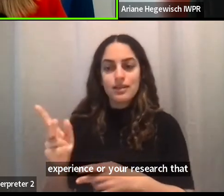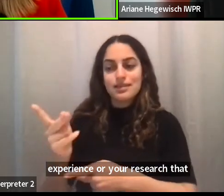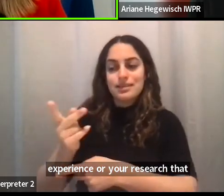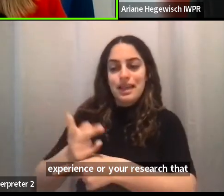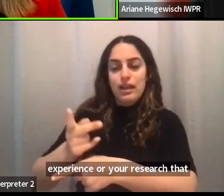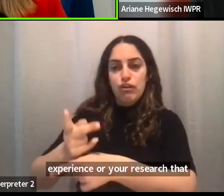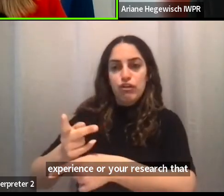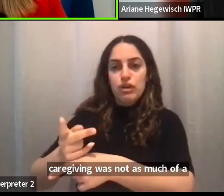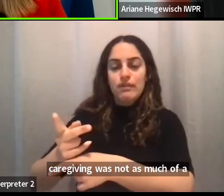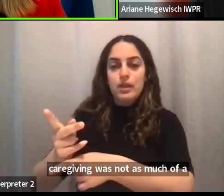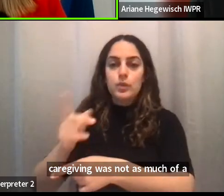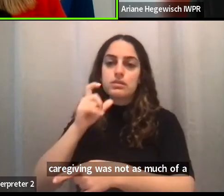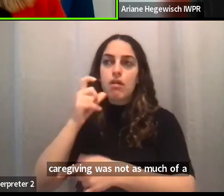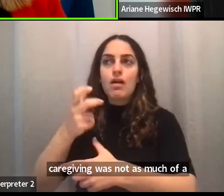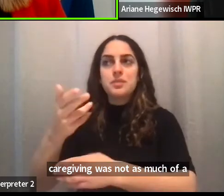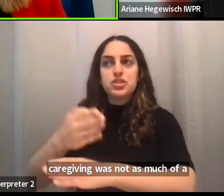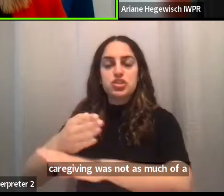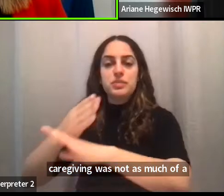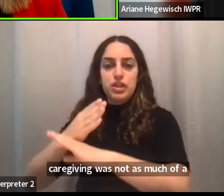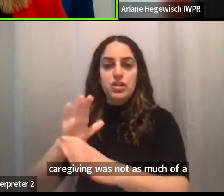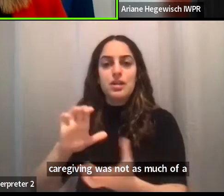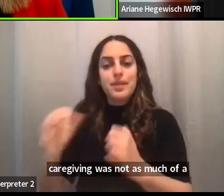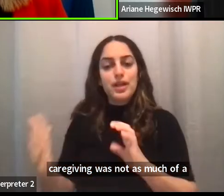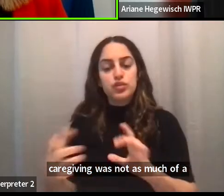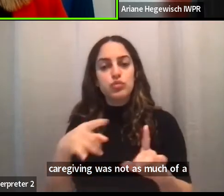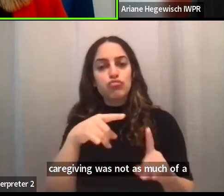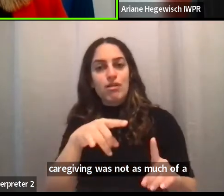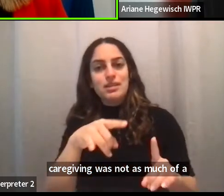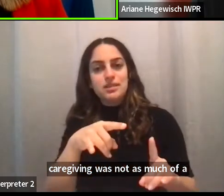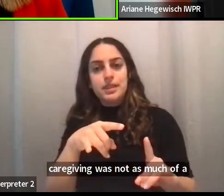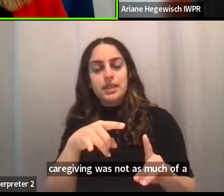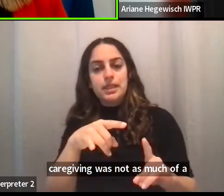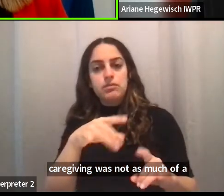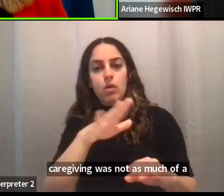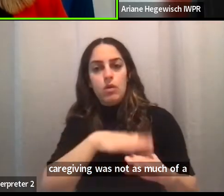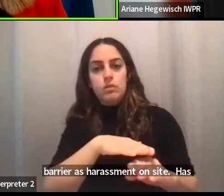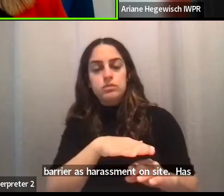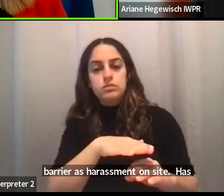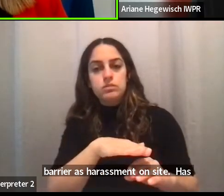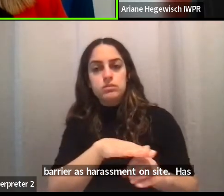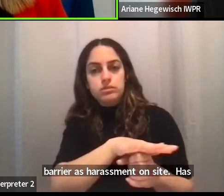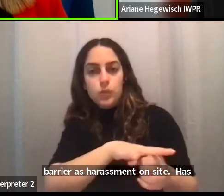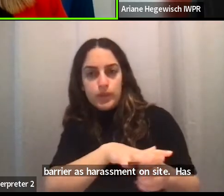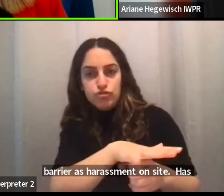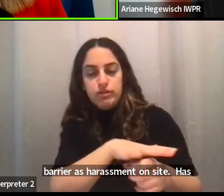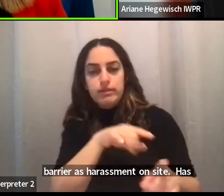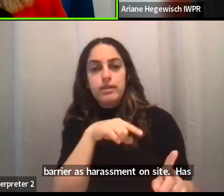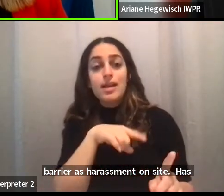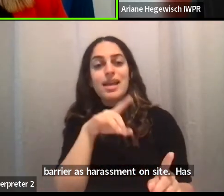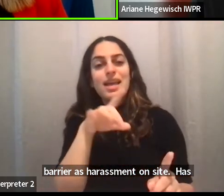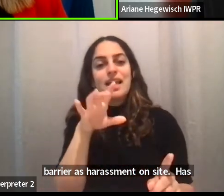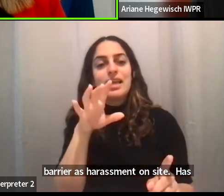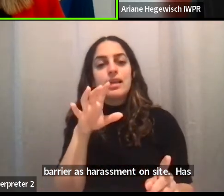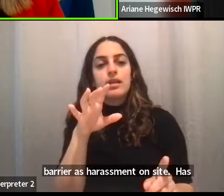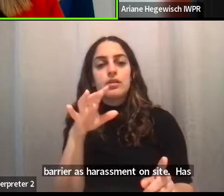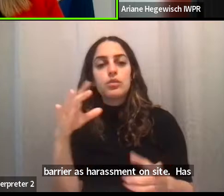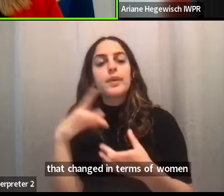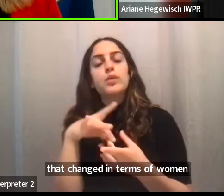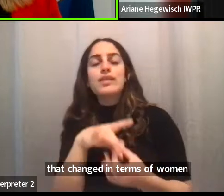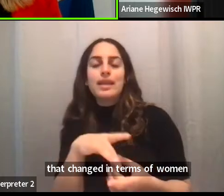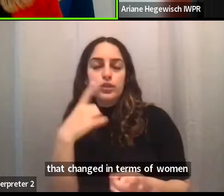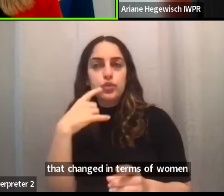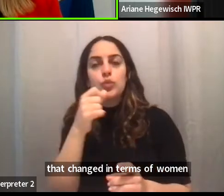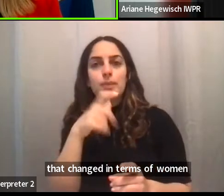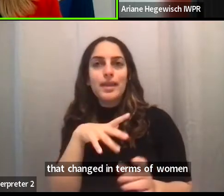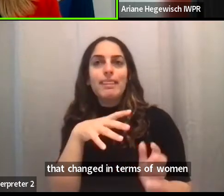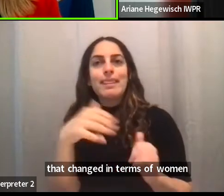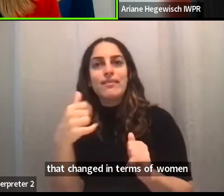harassment on site has that chain in terms of women leaving the construction industry um or not entering it